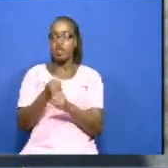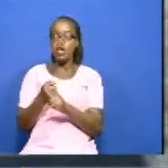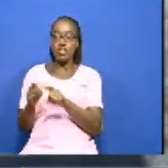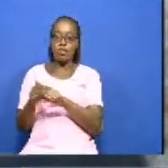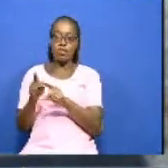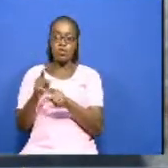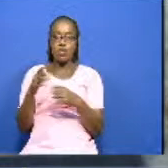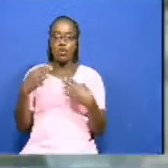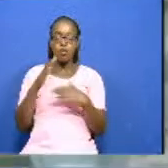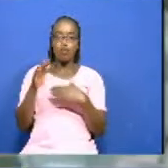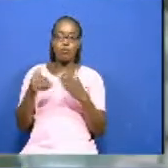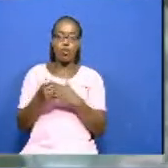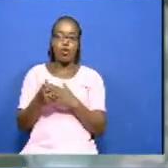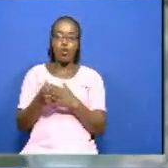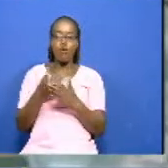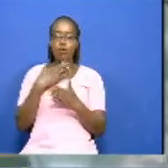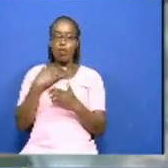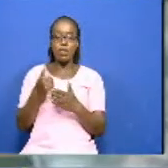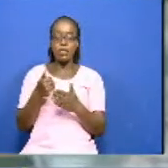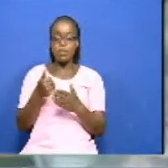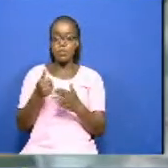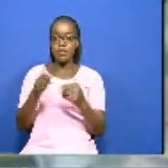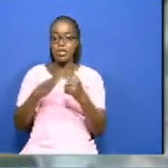total number of pending claims stood at